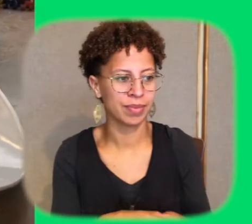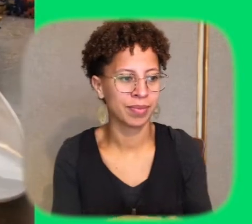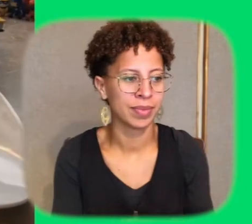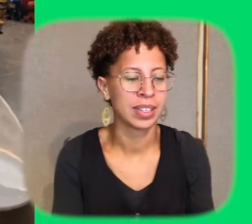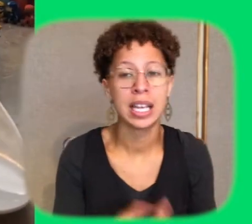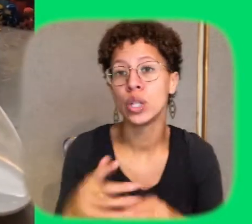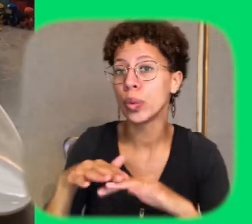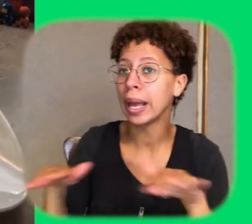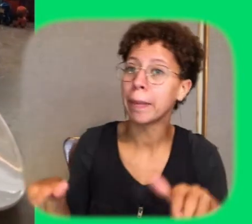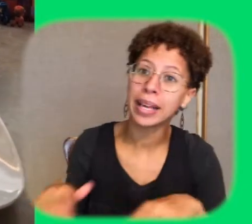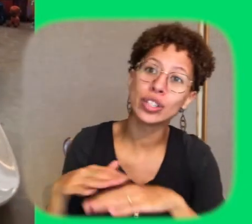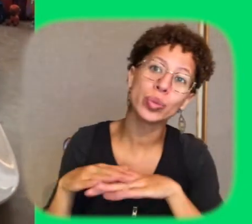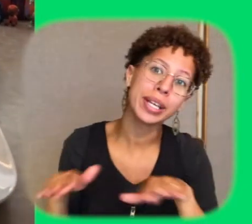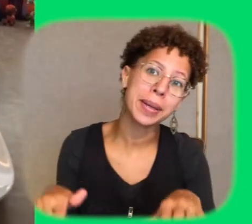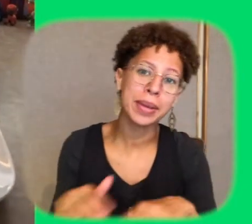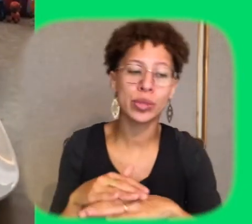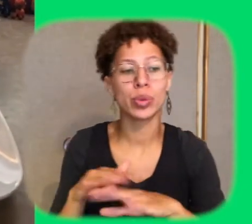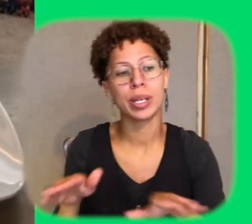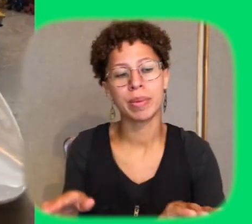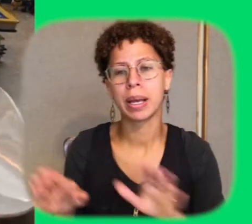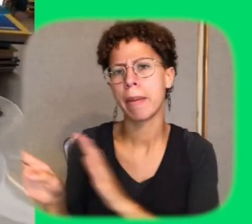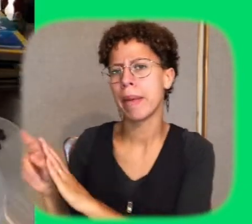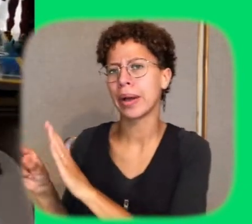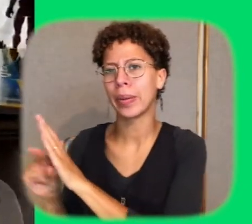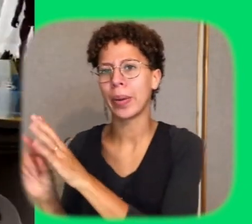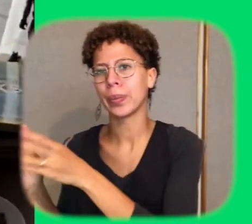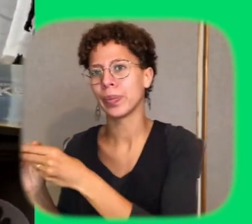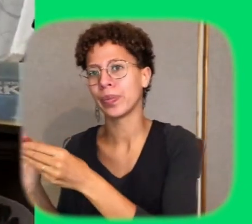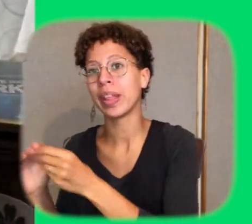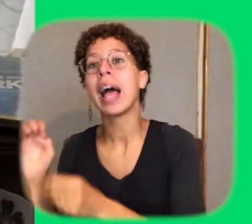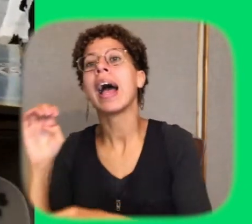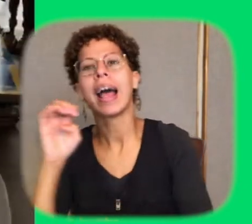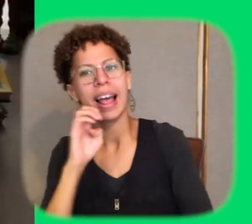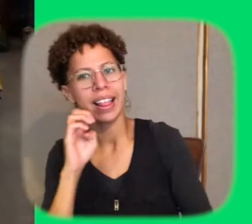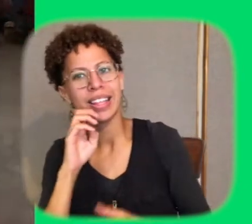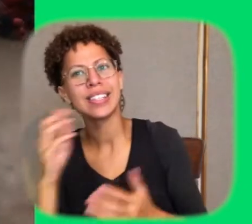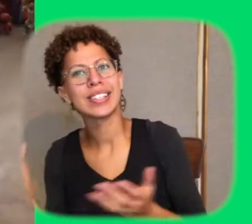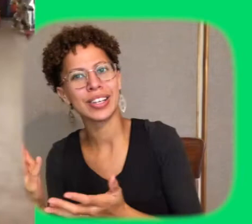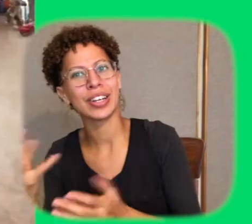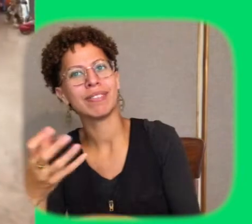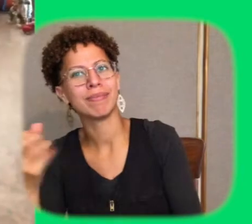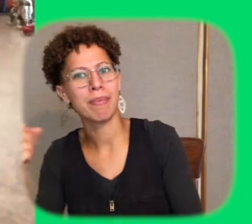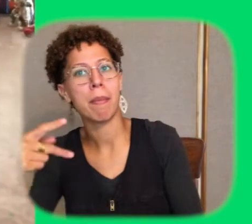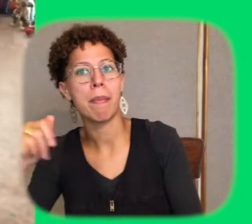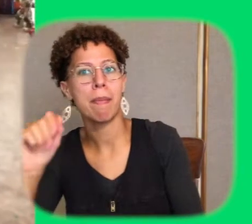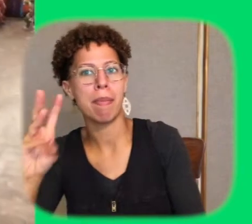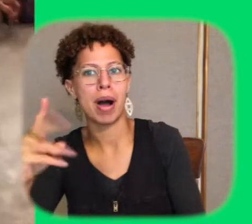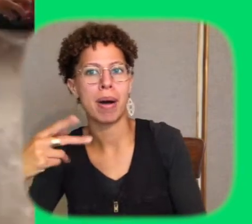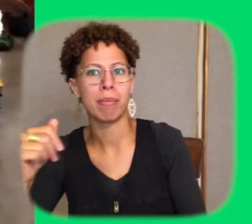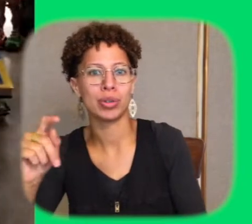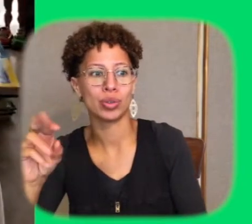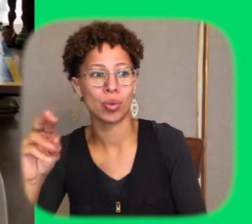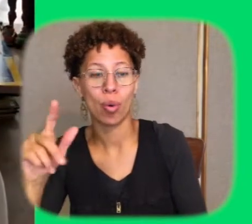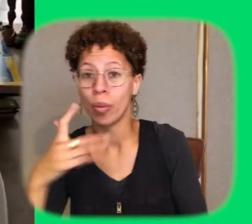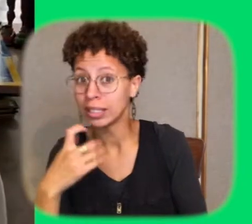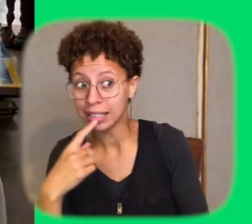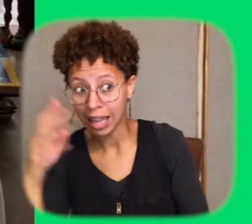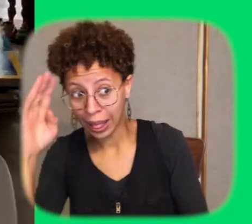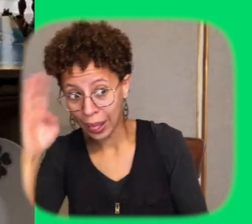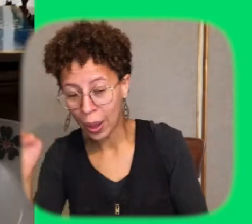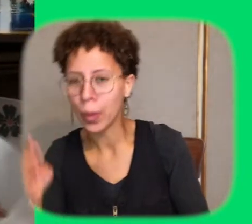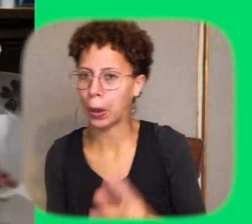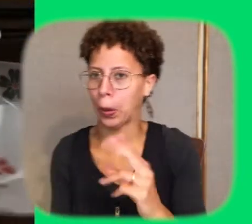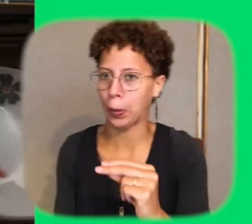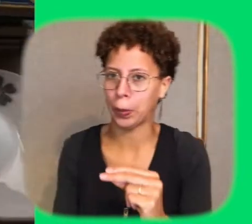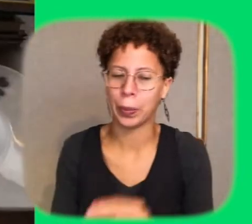Swimming. Yeah, Ella is here for her Paw Patrol pups. Ella, would you like to say hi? No. You want those superheroes back.